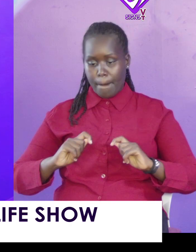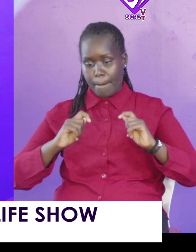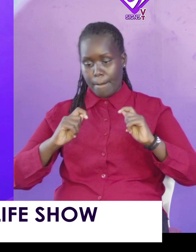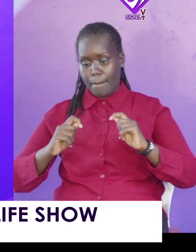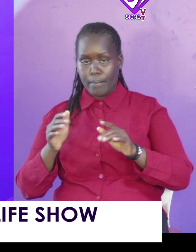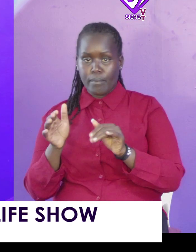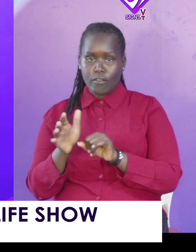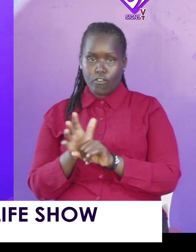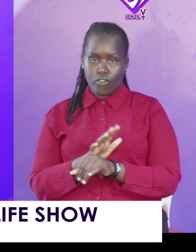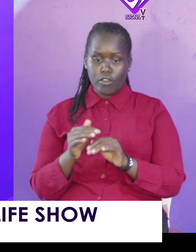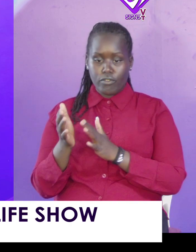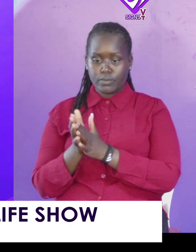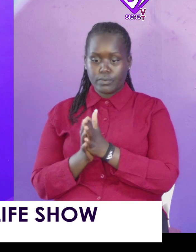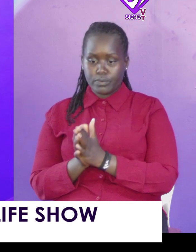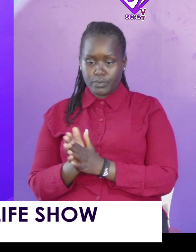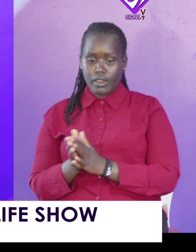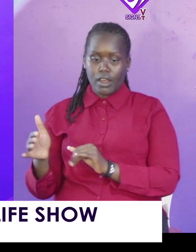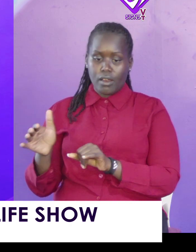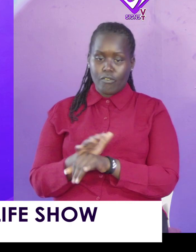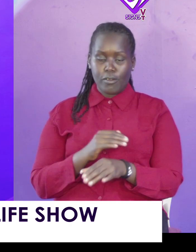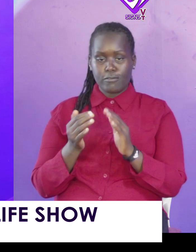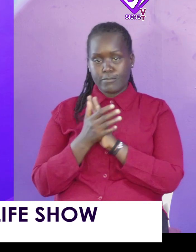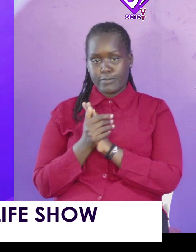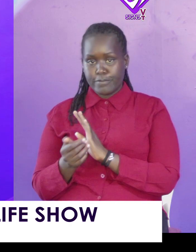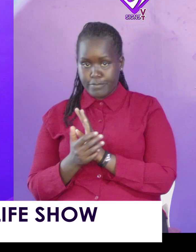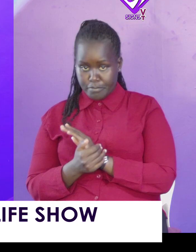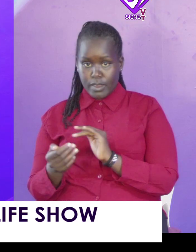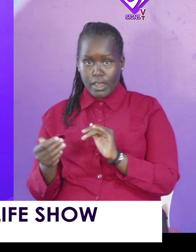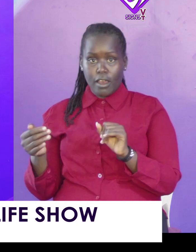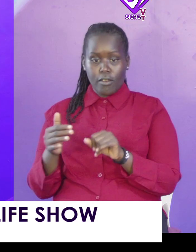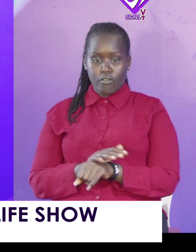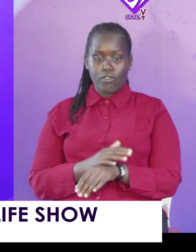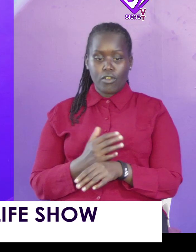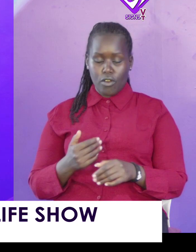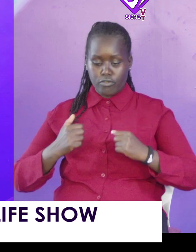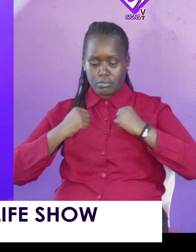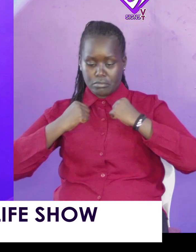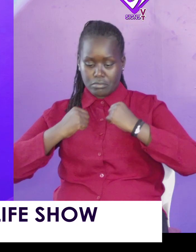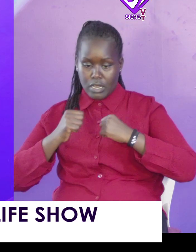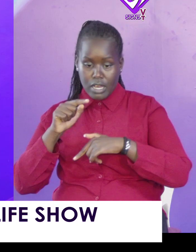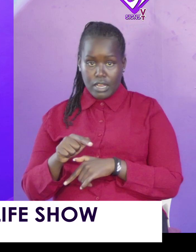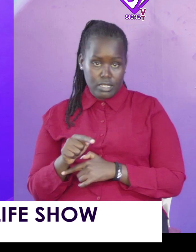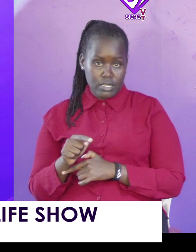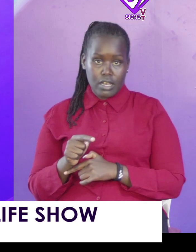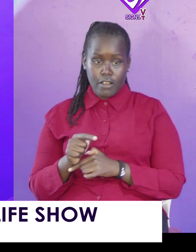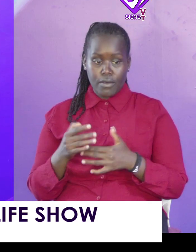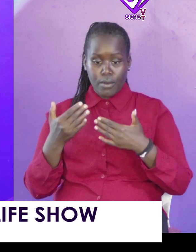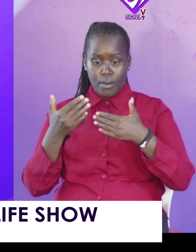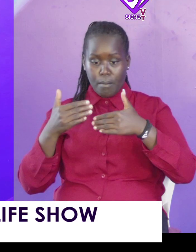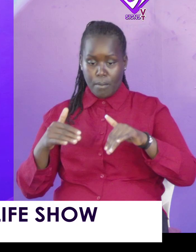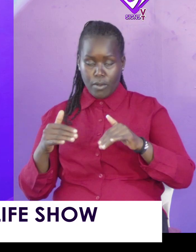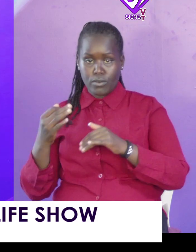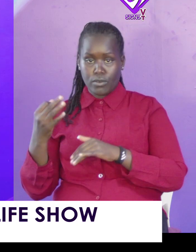passion, full of skill, full of aggressiveness. These are the bridges to the future. There